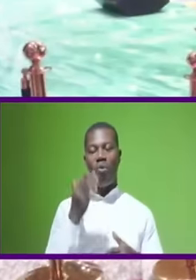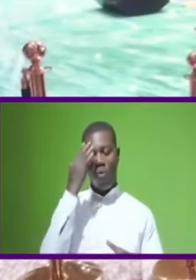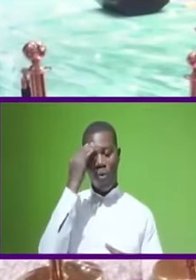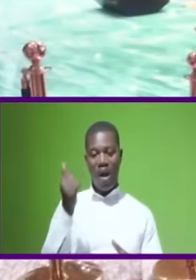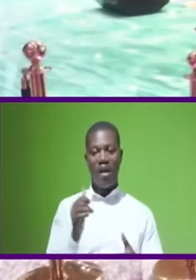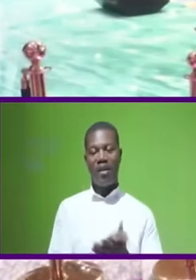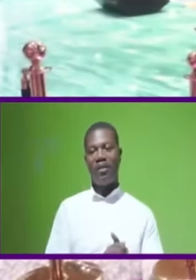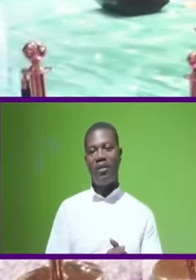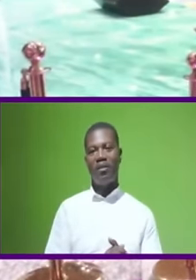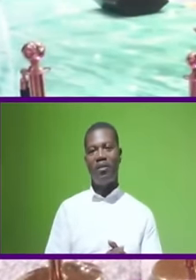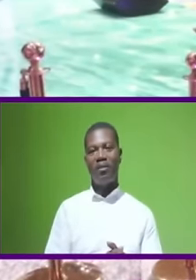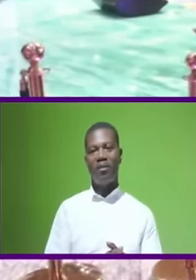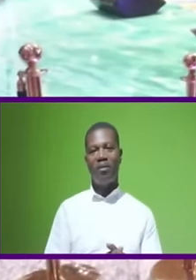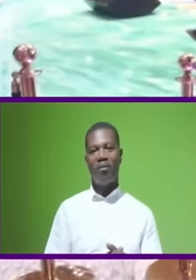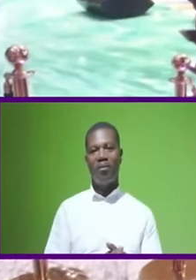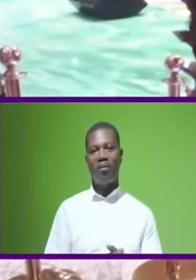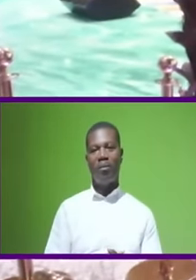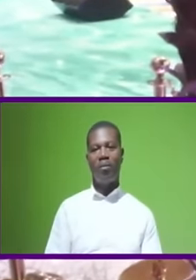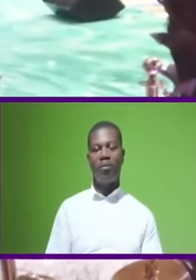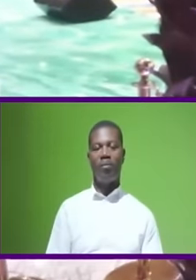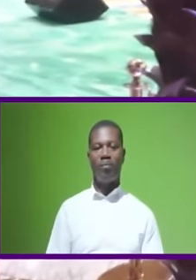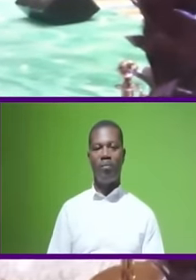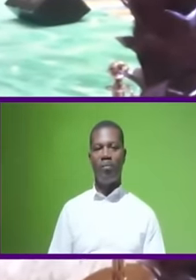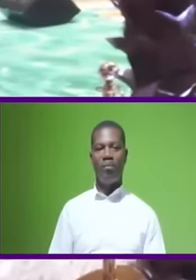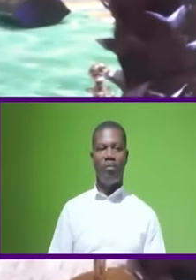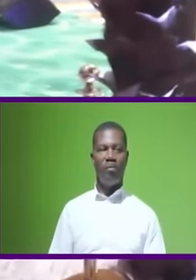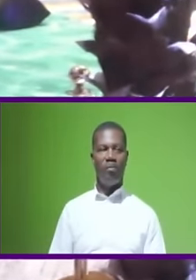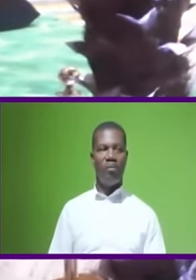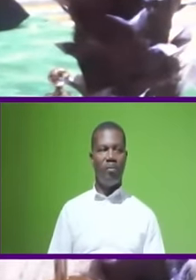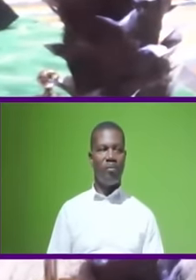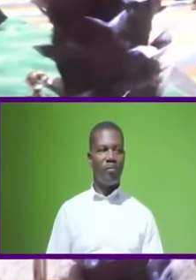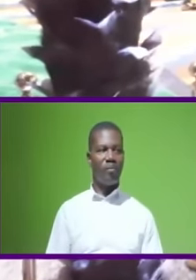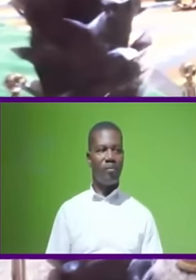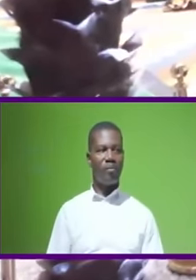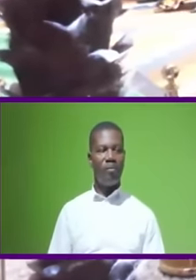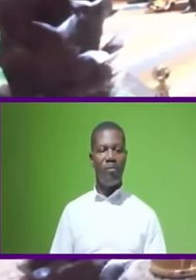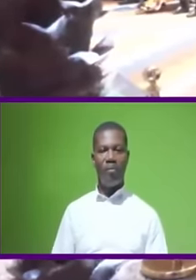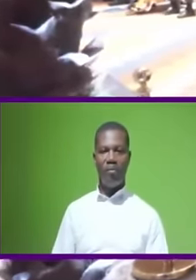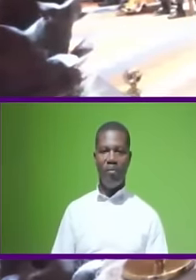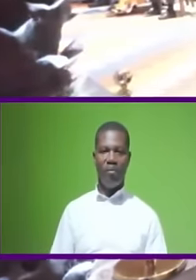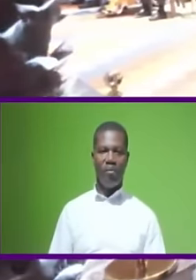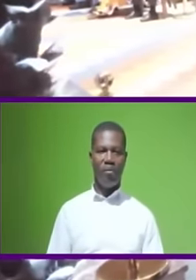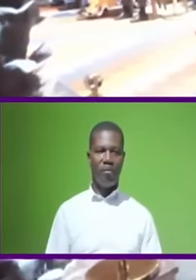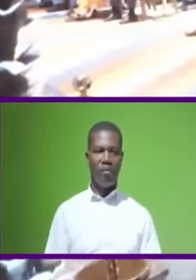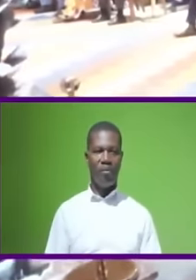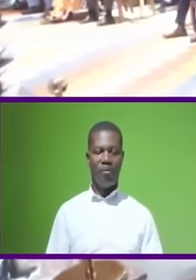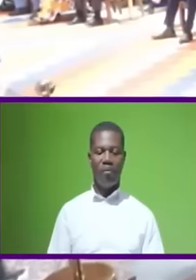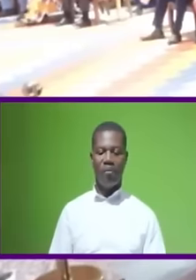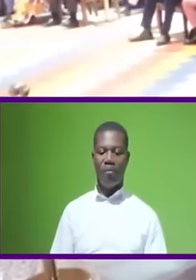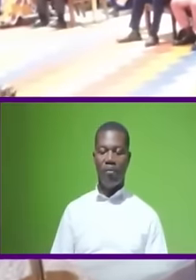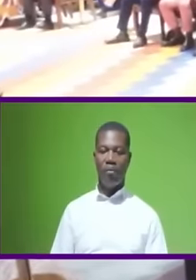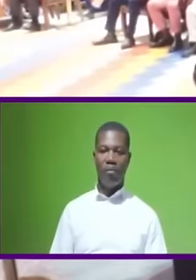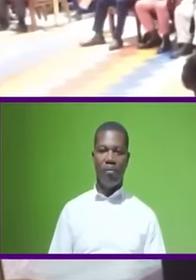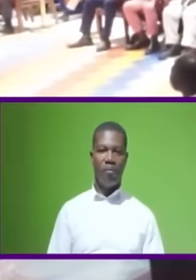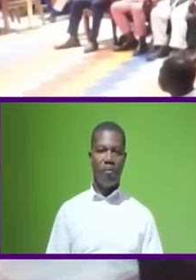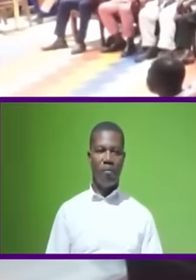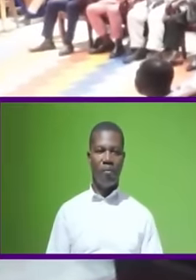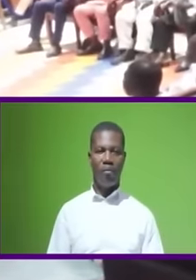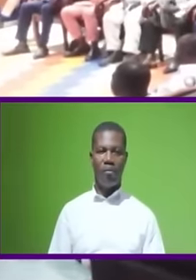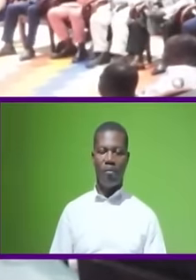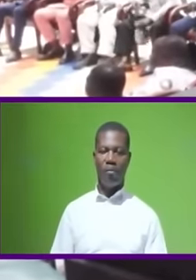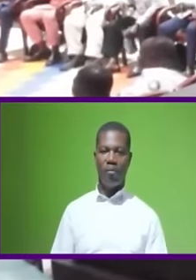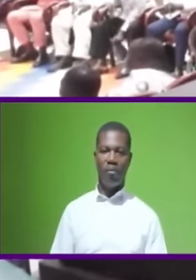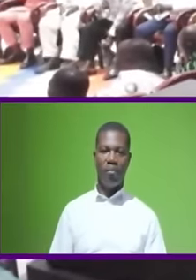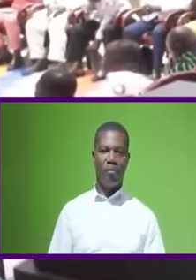people who had no good thoughts about you. You paid your offerings to them, you gave your thanksgiving